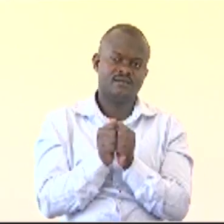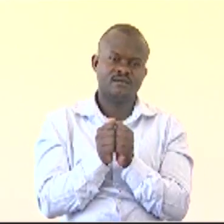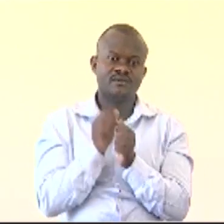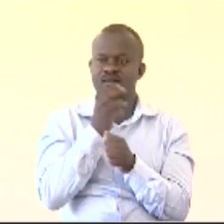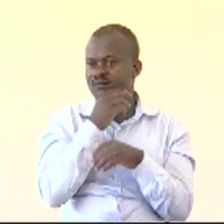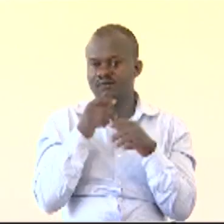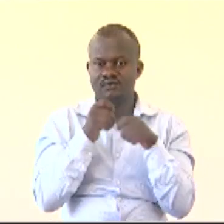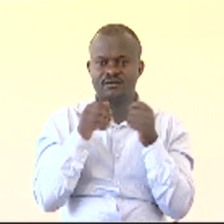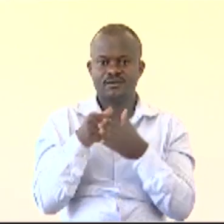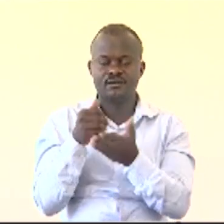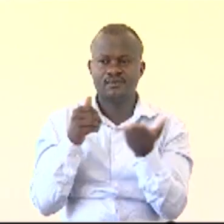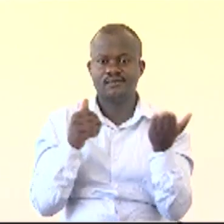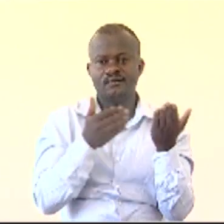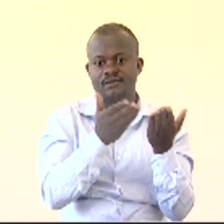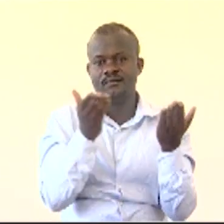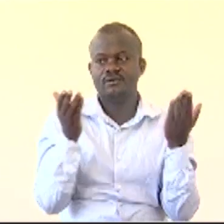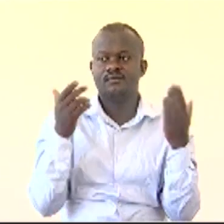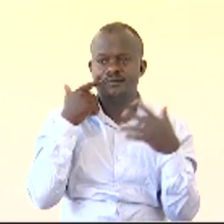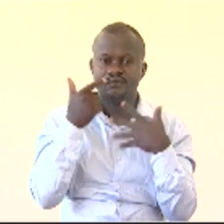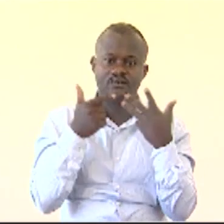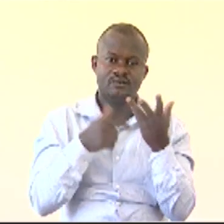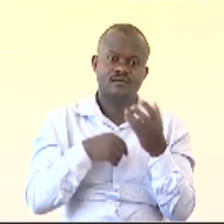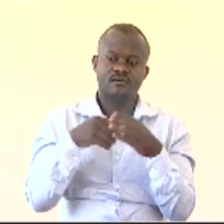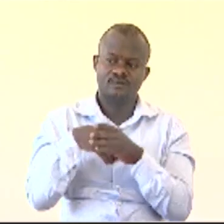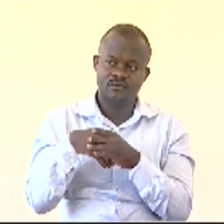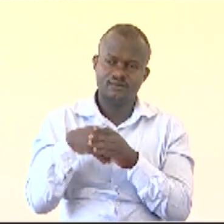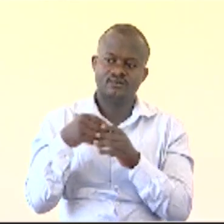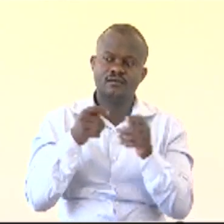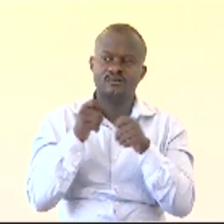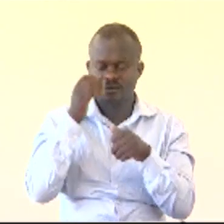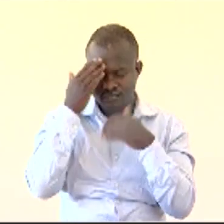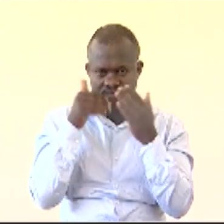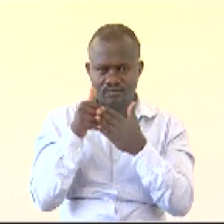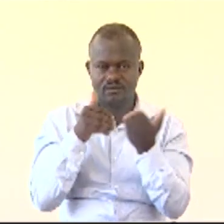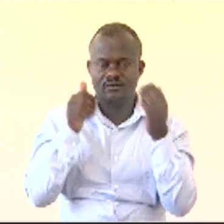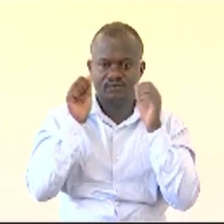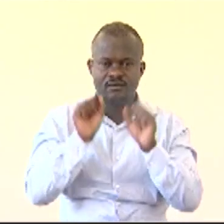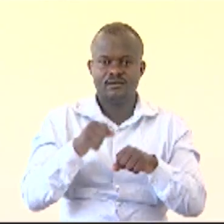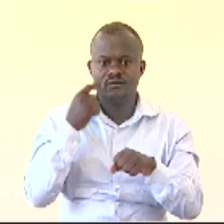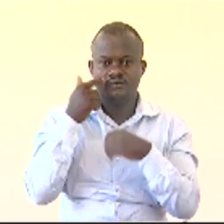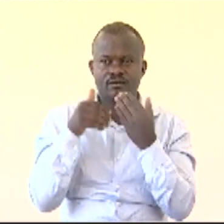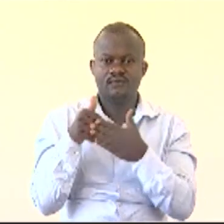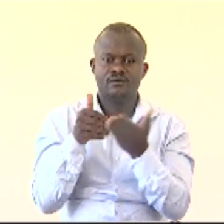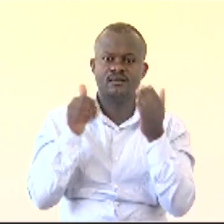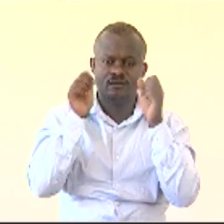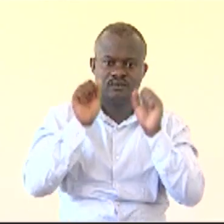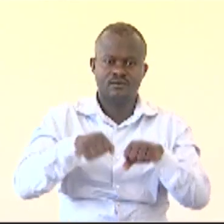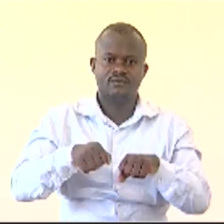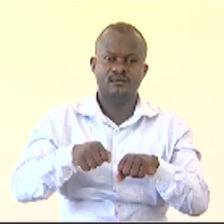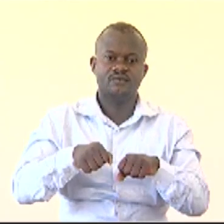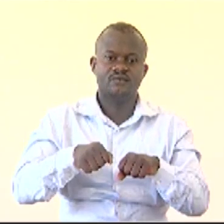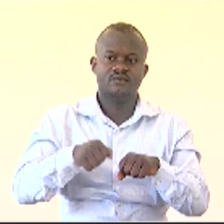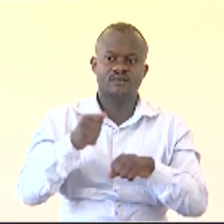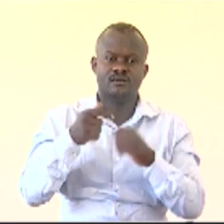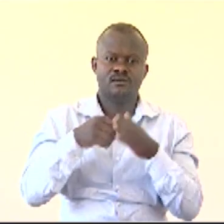and even sewage treatment. This sewage has to be treated properly because they could be the agents that can cause the